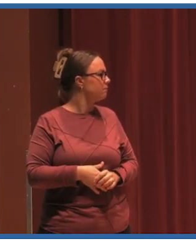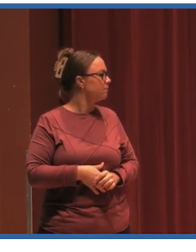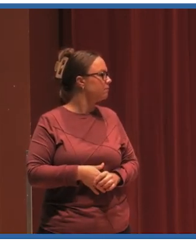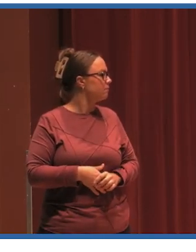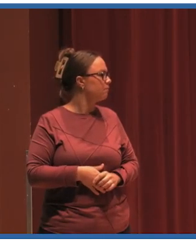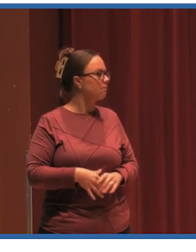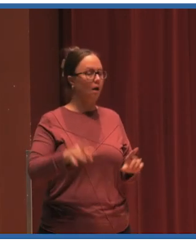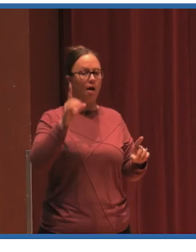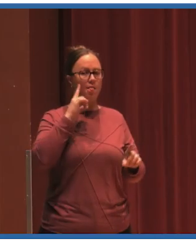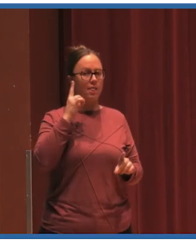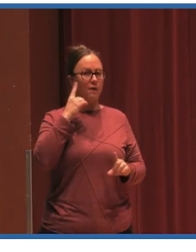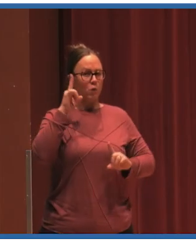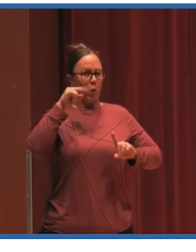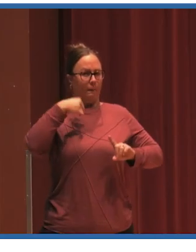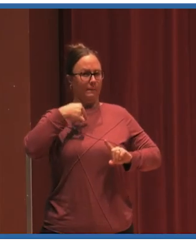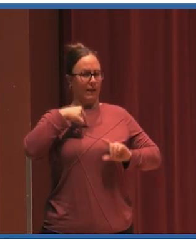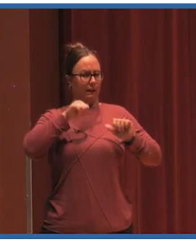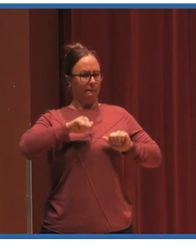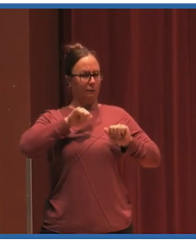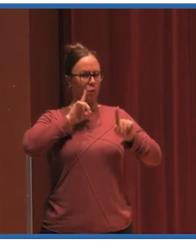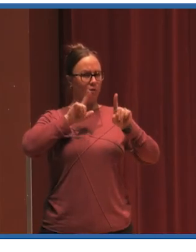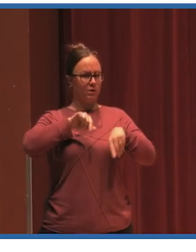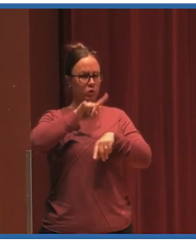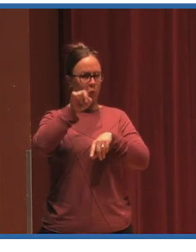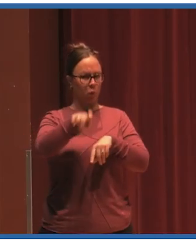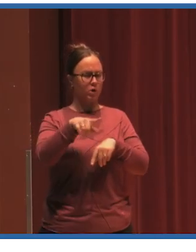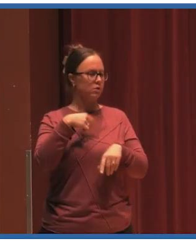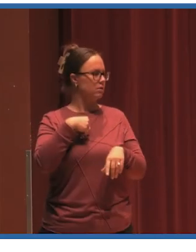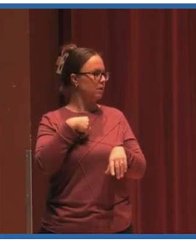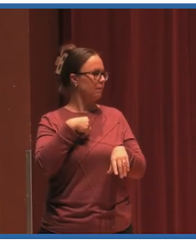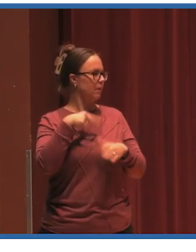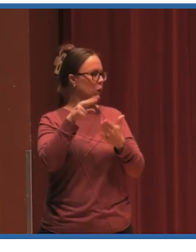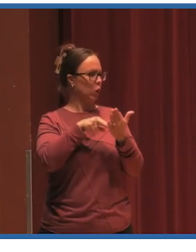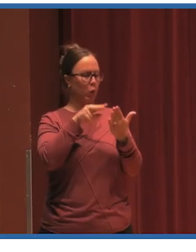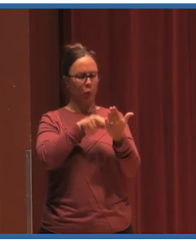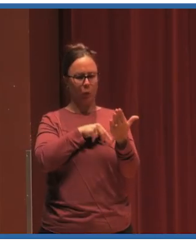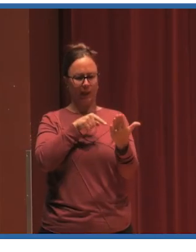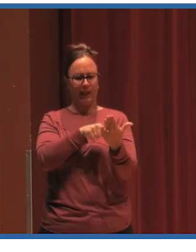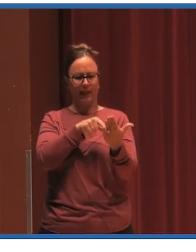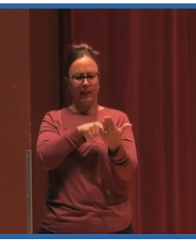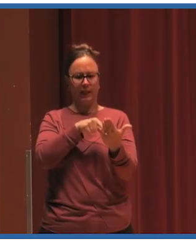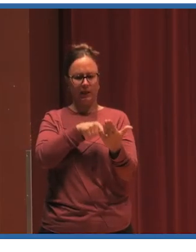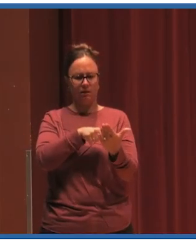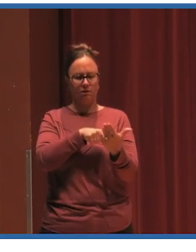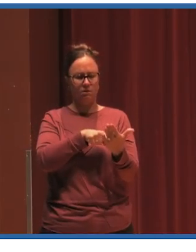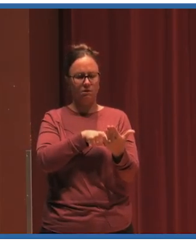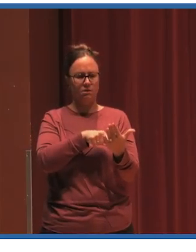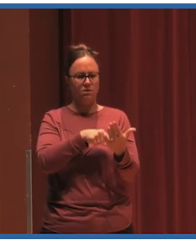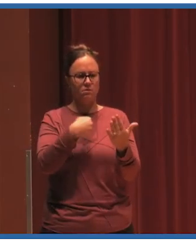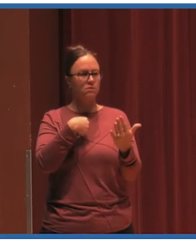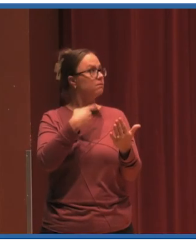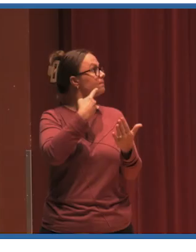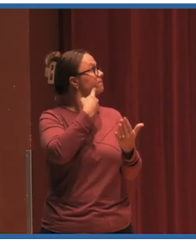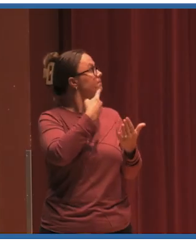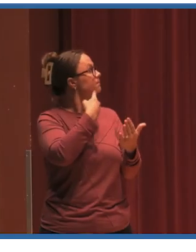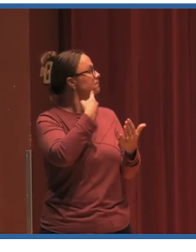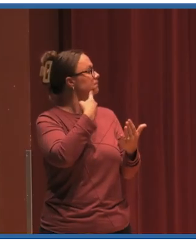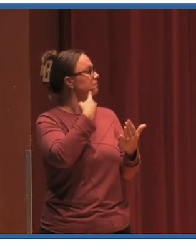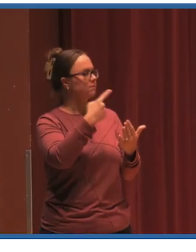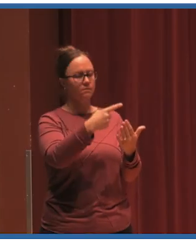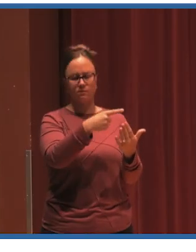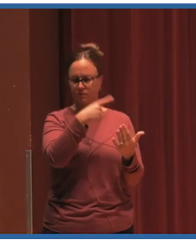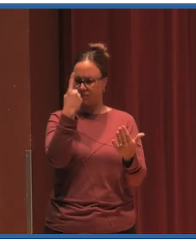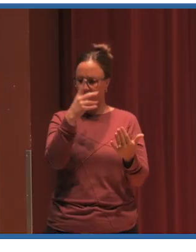this question, I'm going to read Black Women for Healthy Living's mission statement. And it says, Black Women for Healthy Living